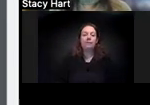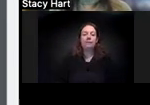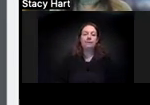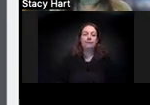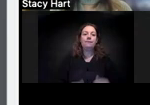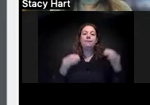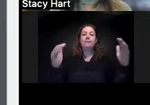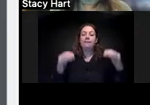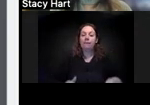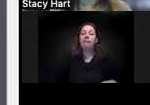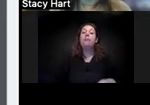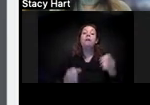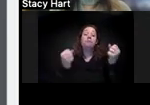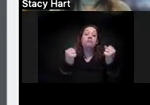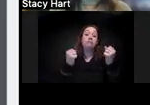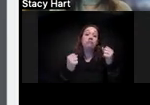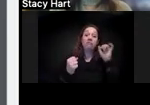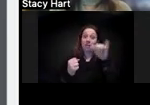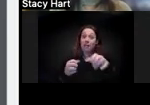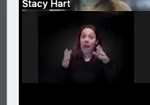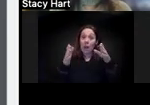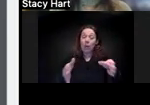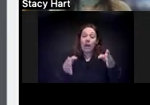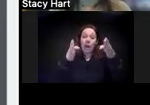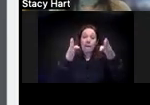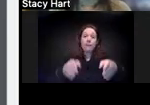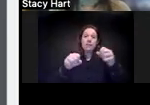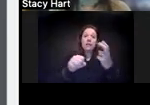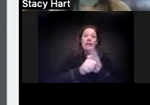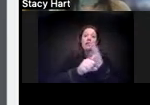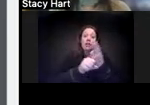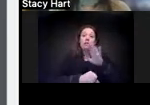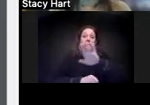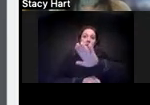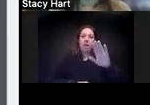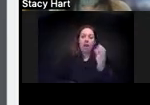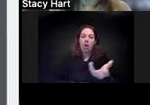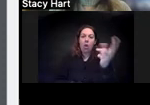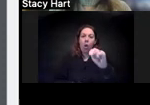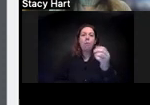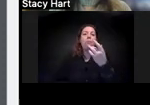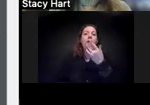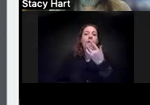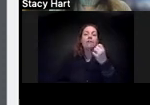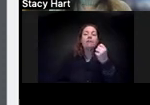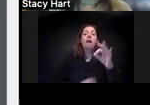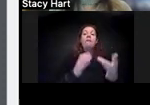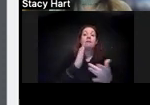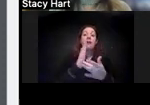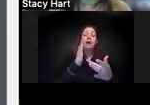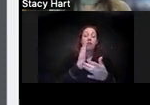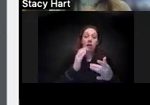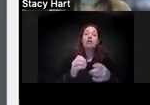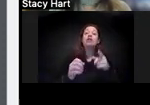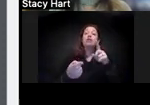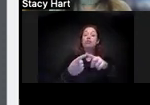That way, a person can use their own technology to access the information that you're providing. So